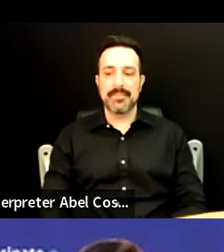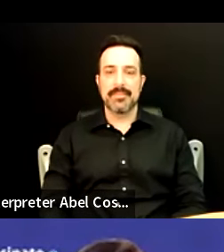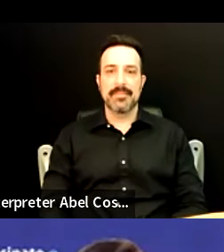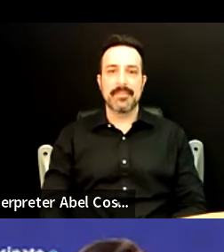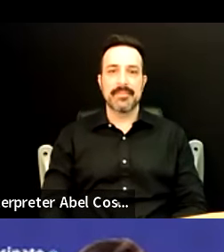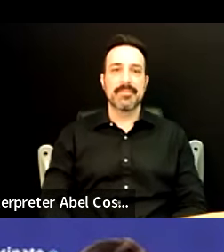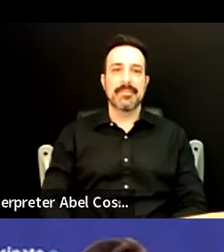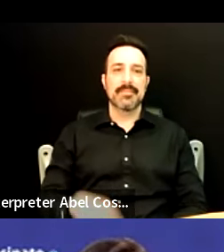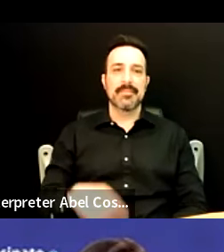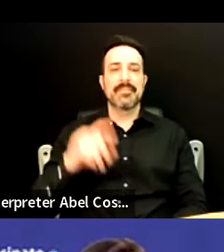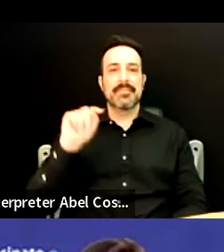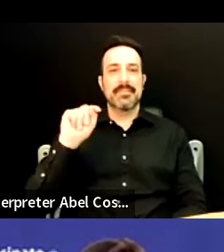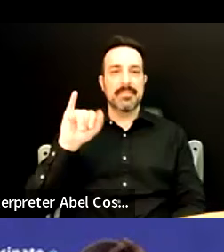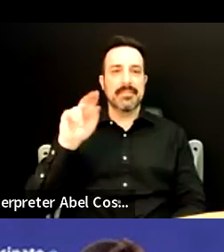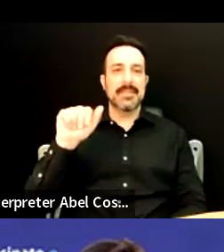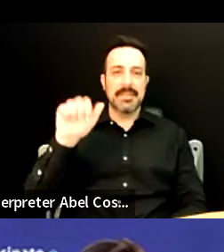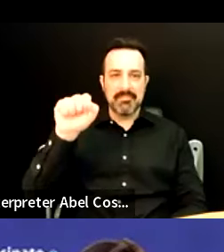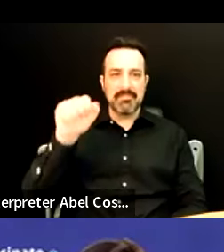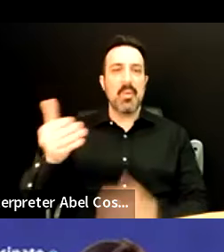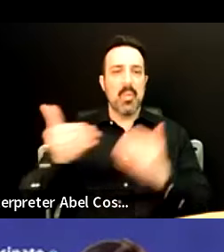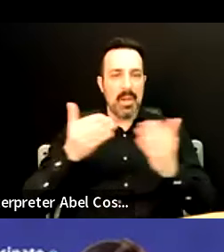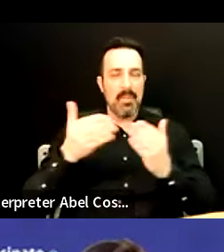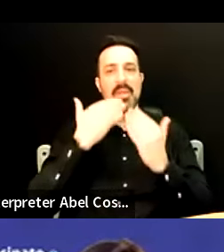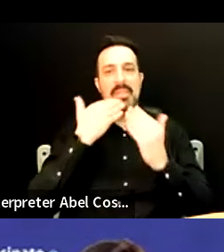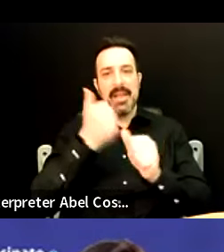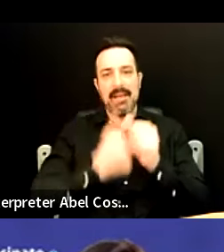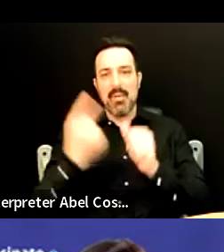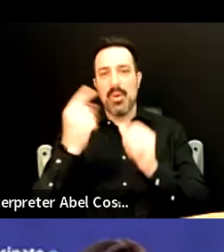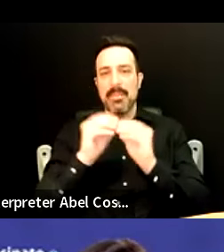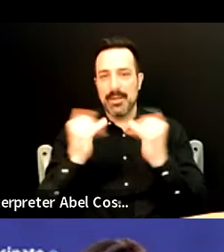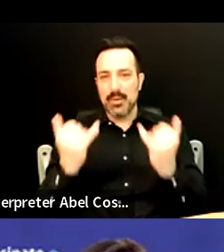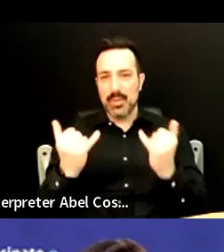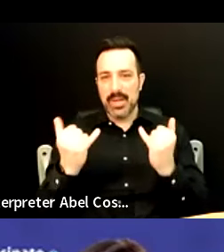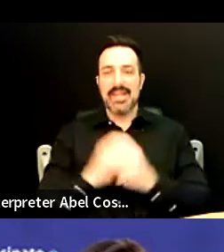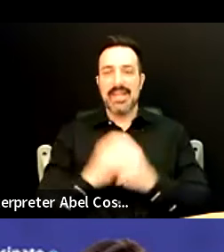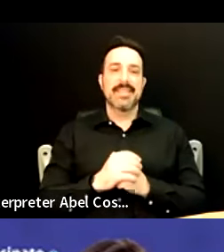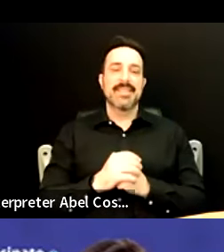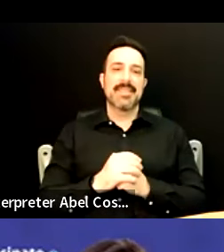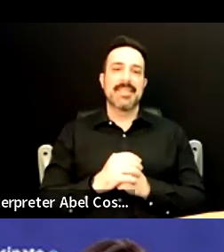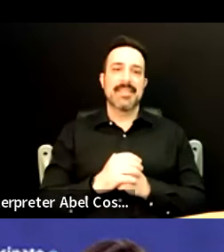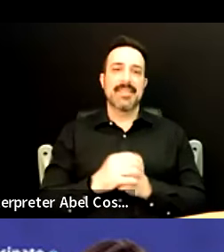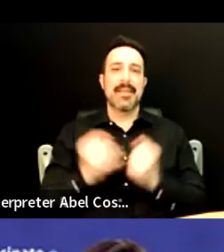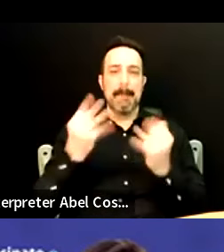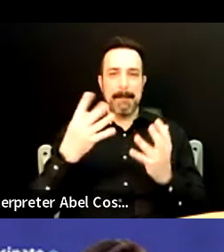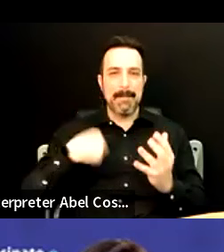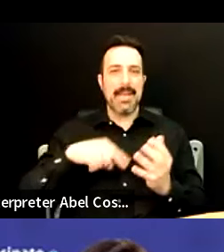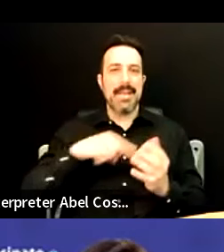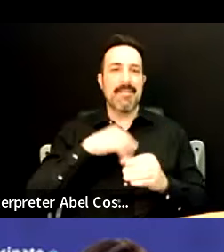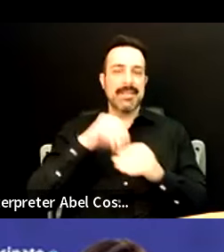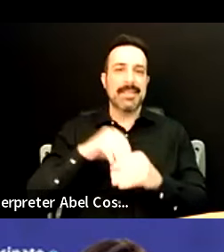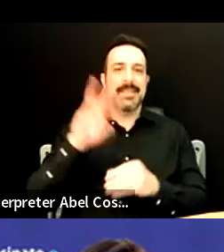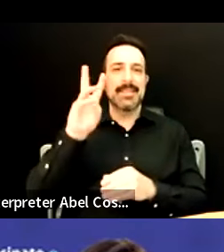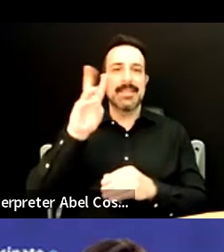Yes, thank you. I want to start by welcoming everyone to the meeting today. Many of us have been in a